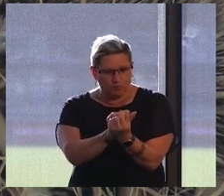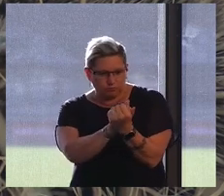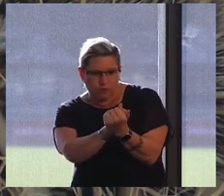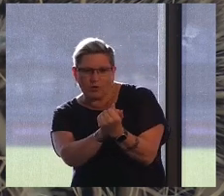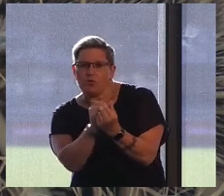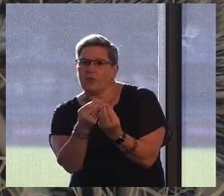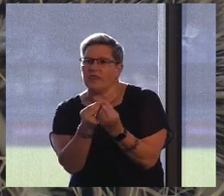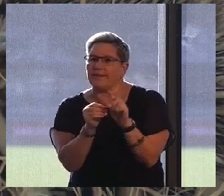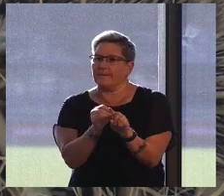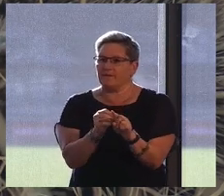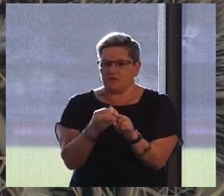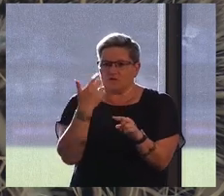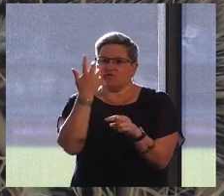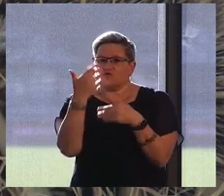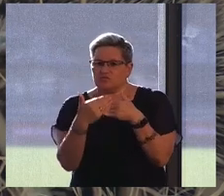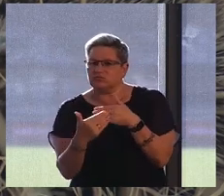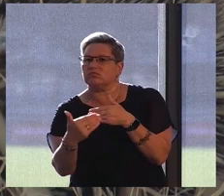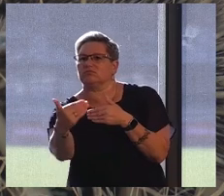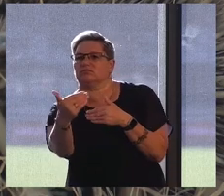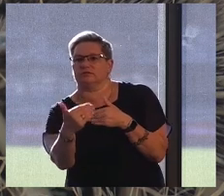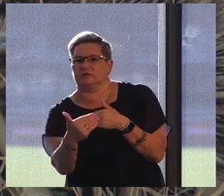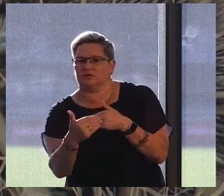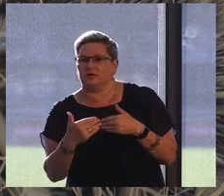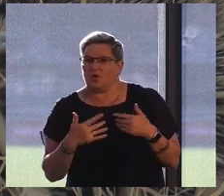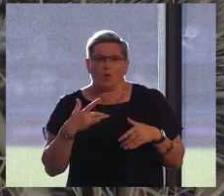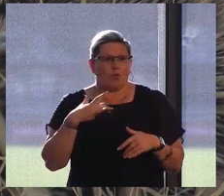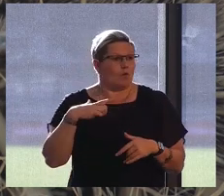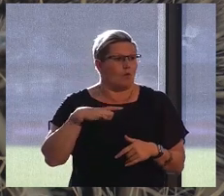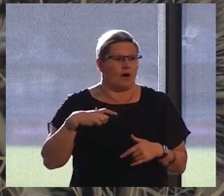with over the course of our work, because we are so much stronger together.